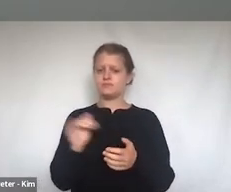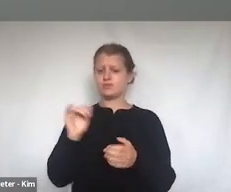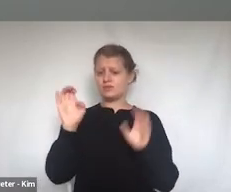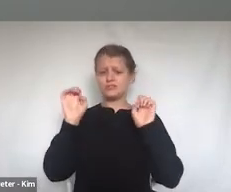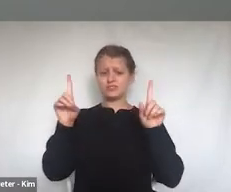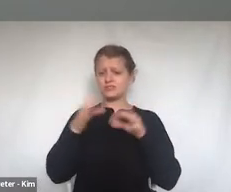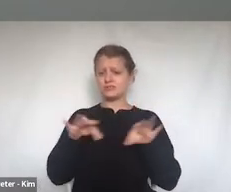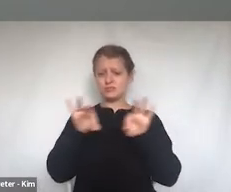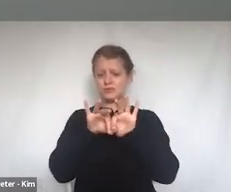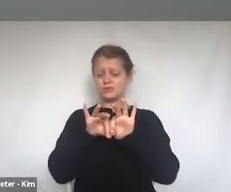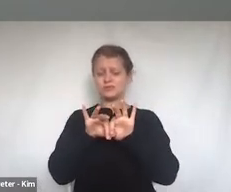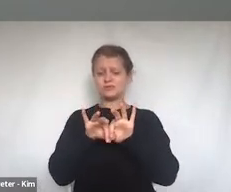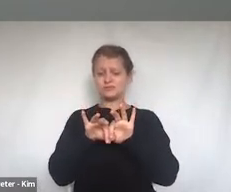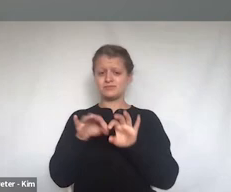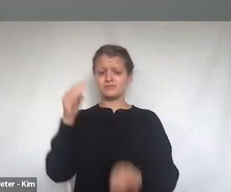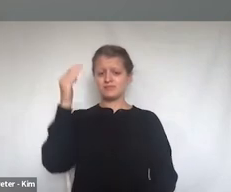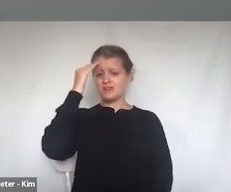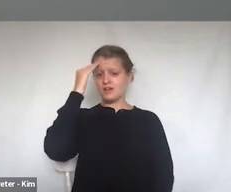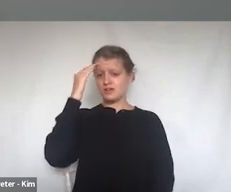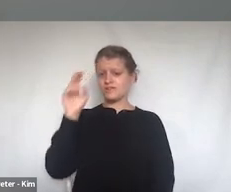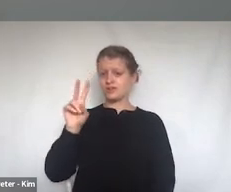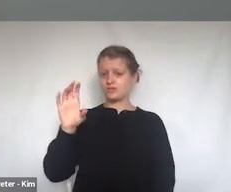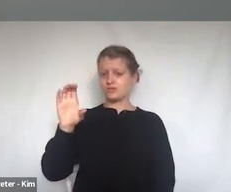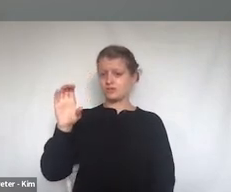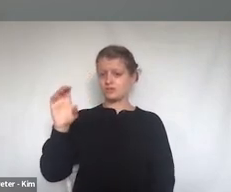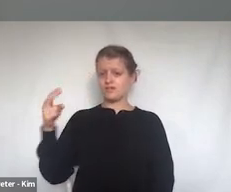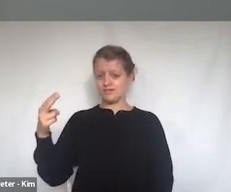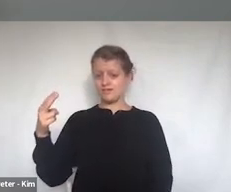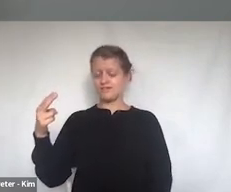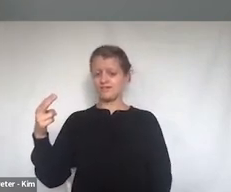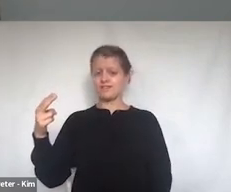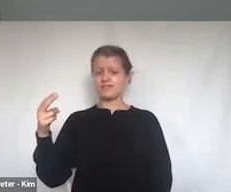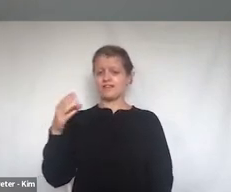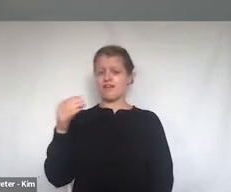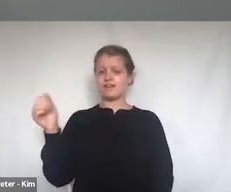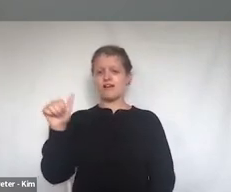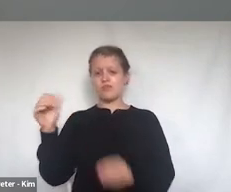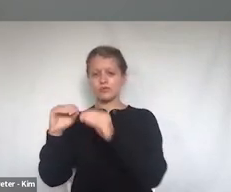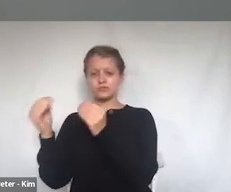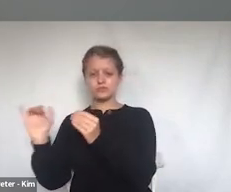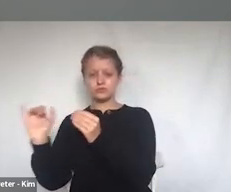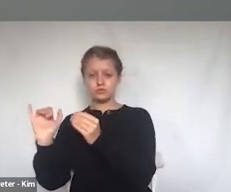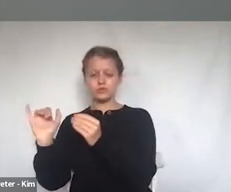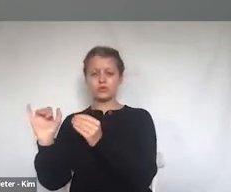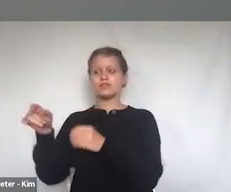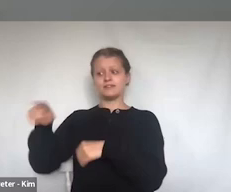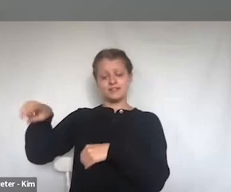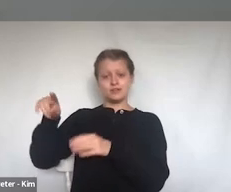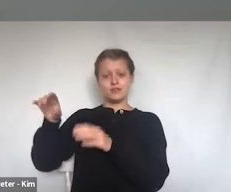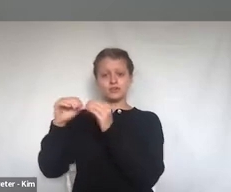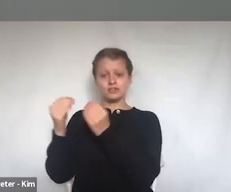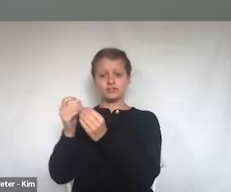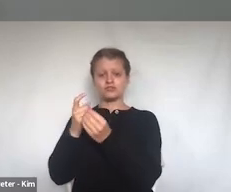I know from Vancouver Coastal Health and BCCDC, there's, you know, some push towards landlords